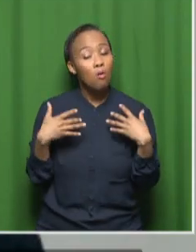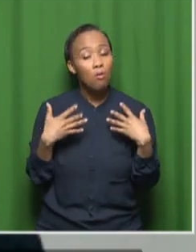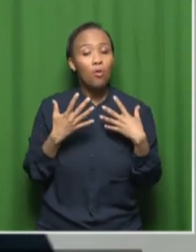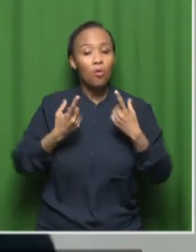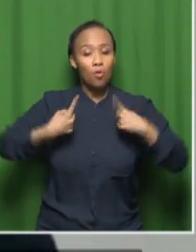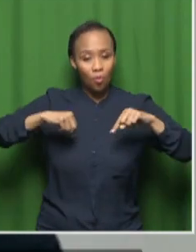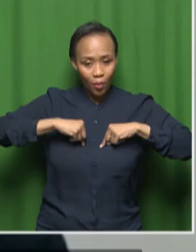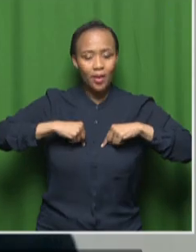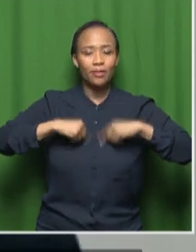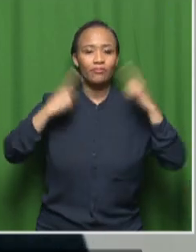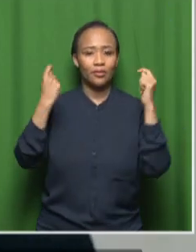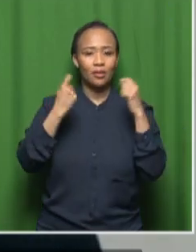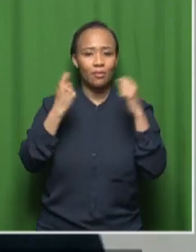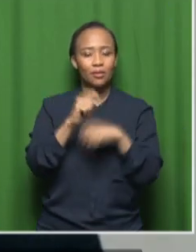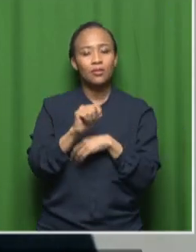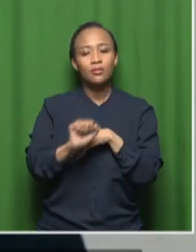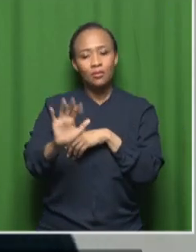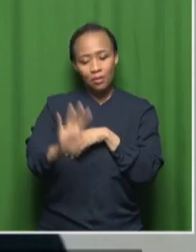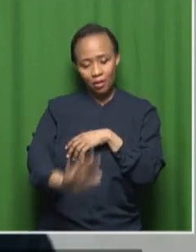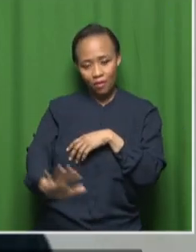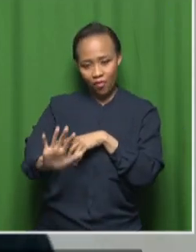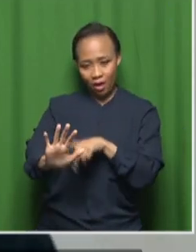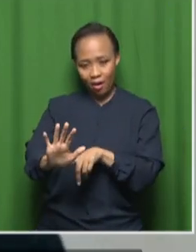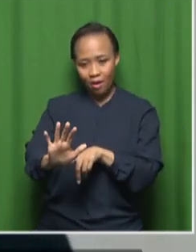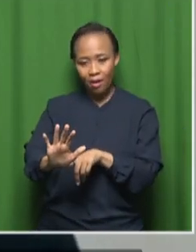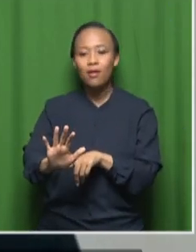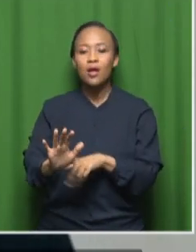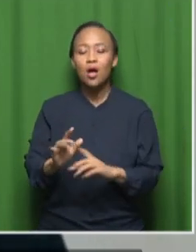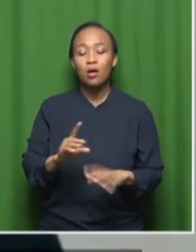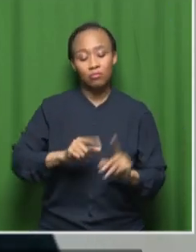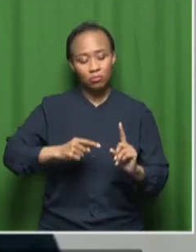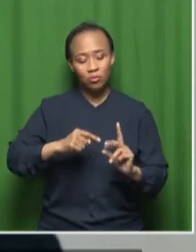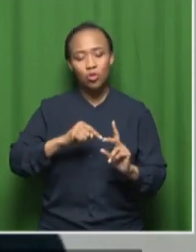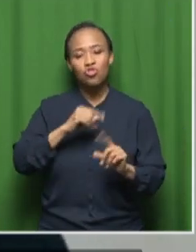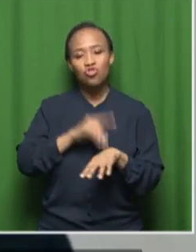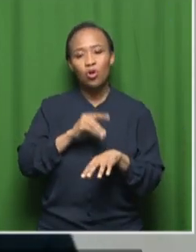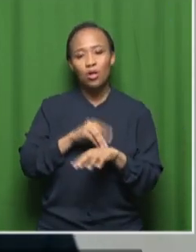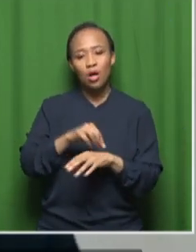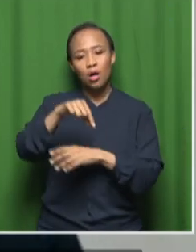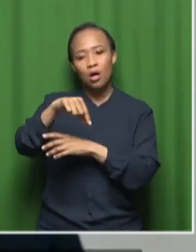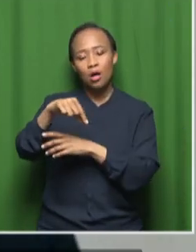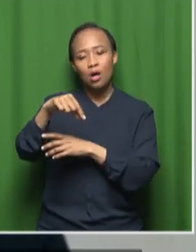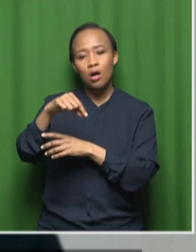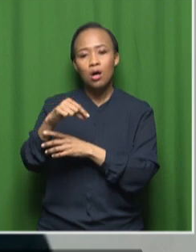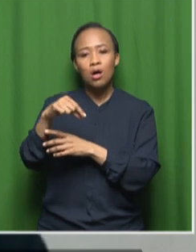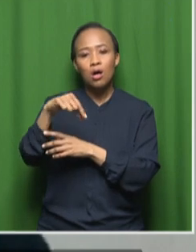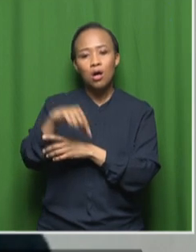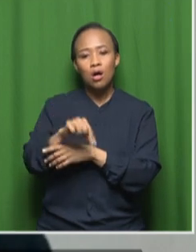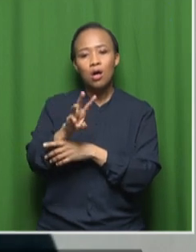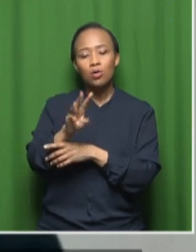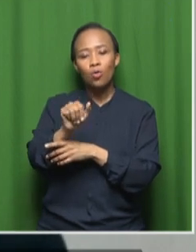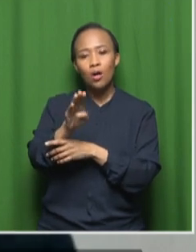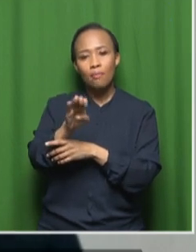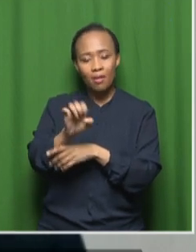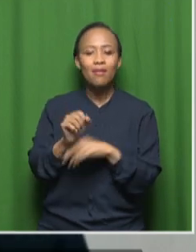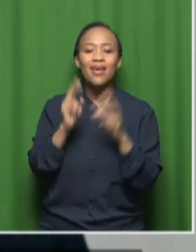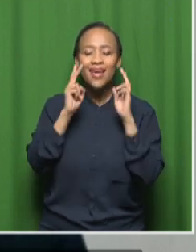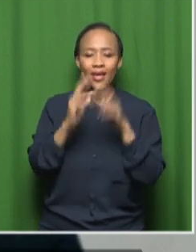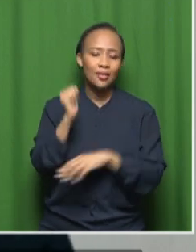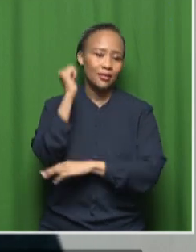And this is the first of those celebrations. And so Dr. Peter Kwabe will be the guest speaker. We'll have the Salvation